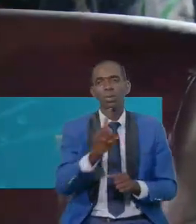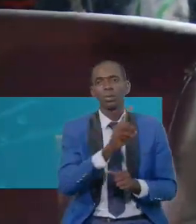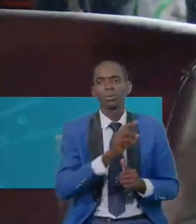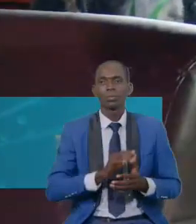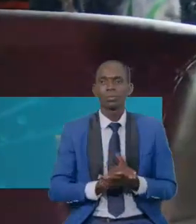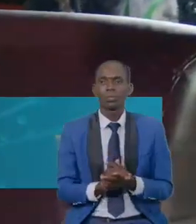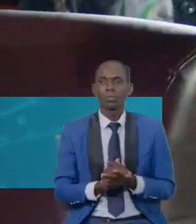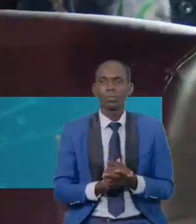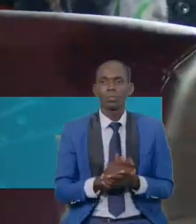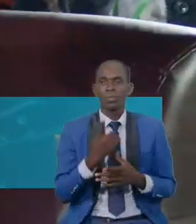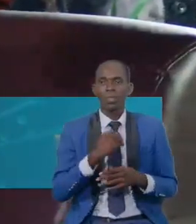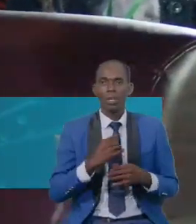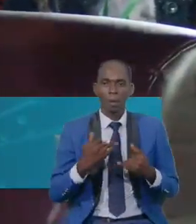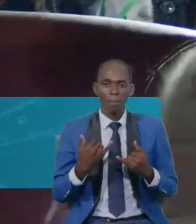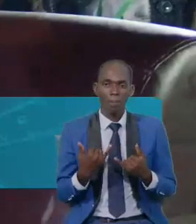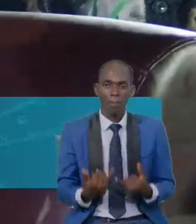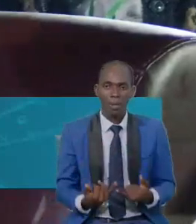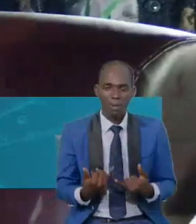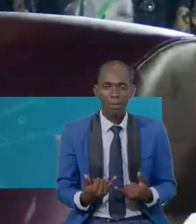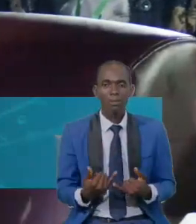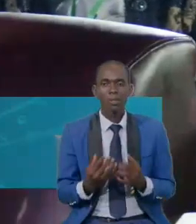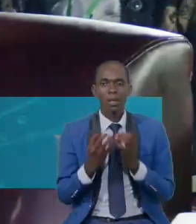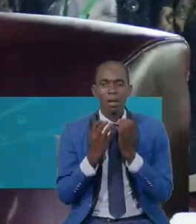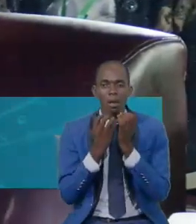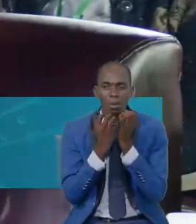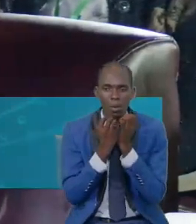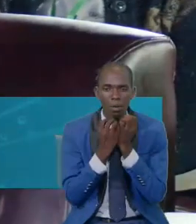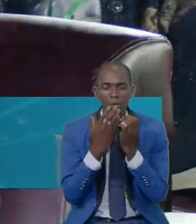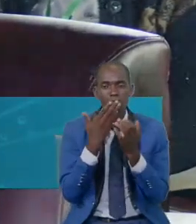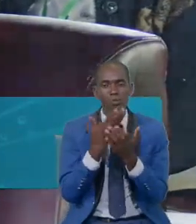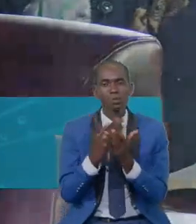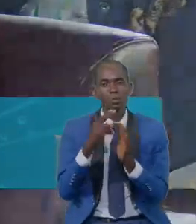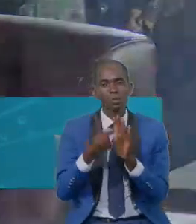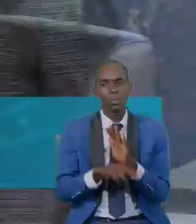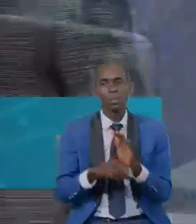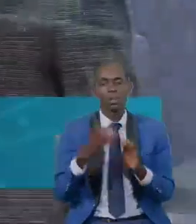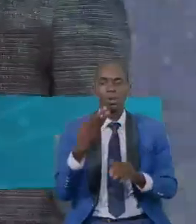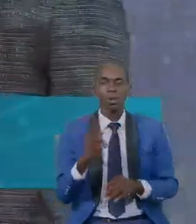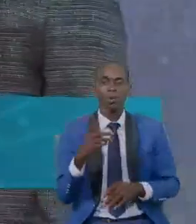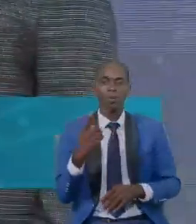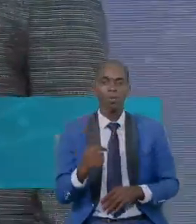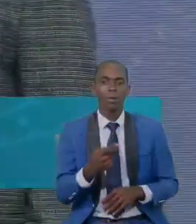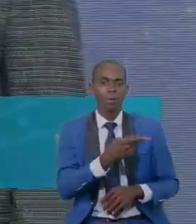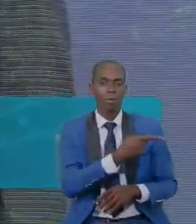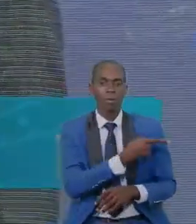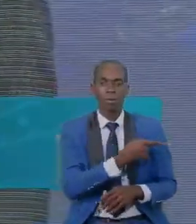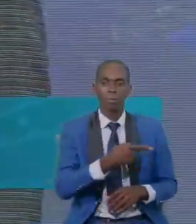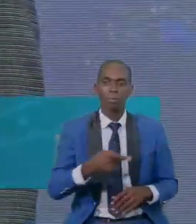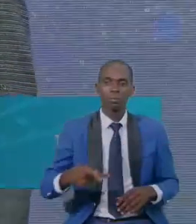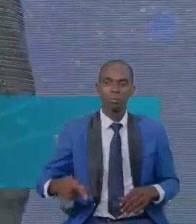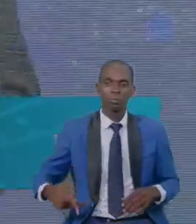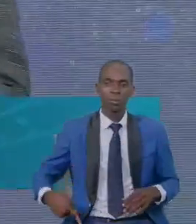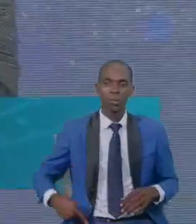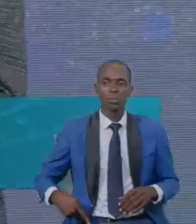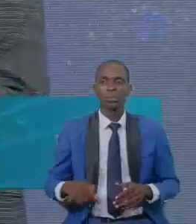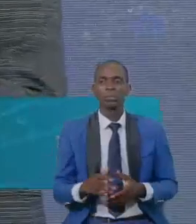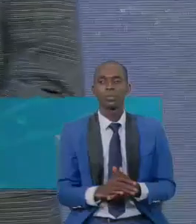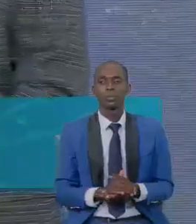The present precious goodness of the Prince.